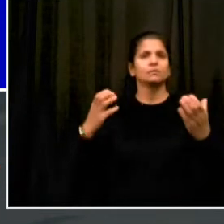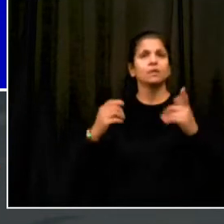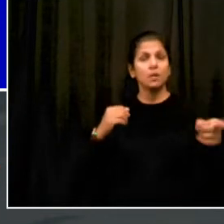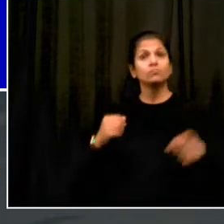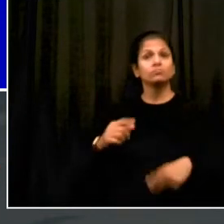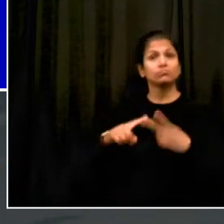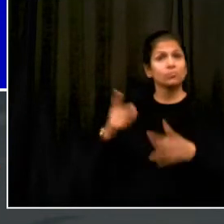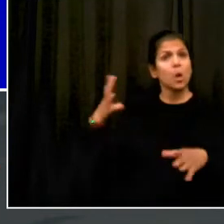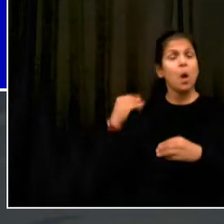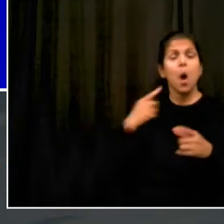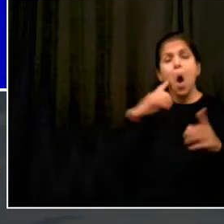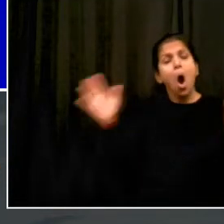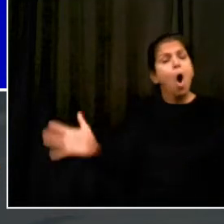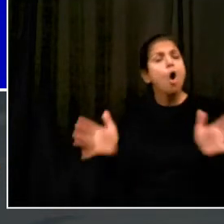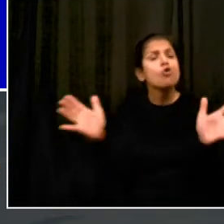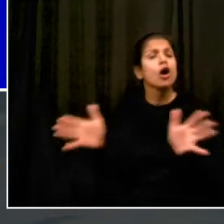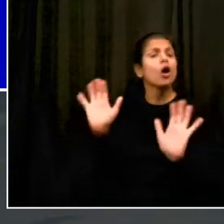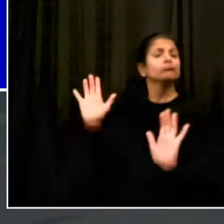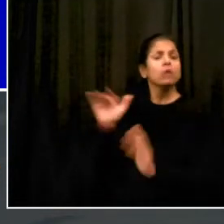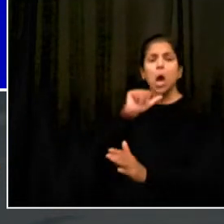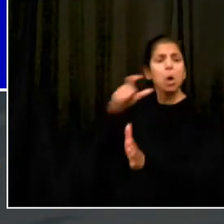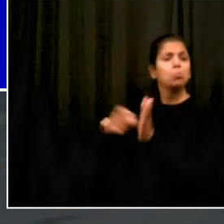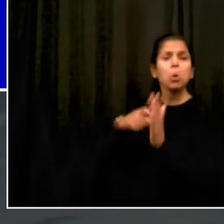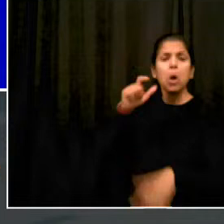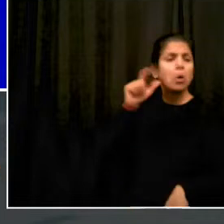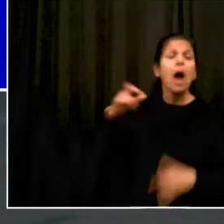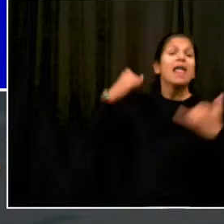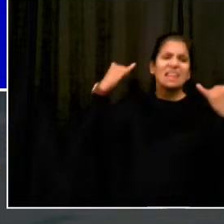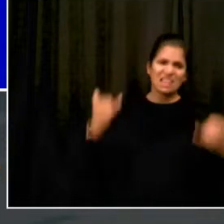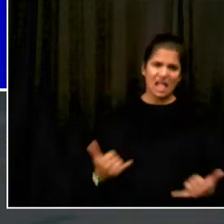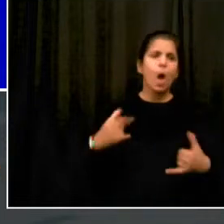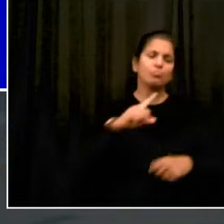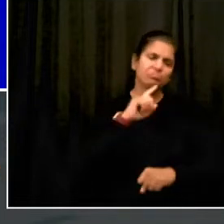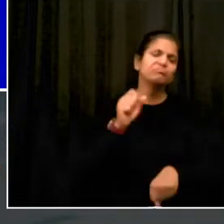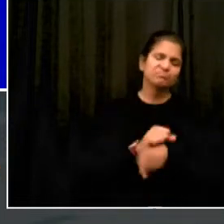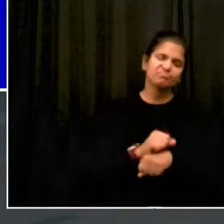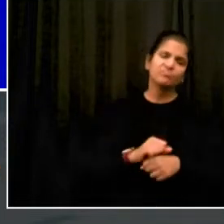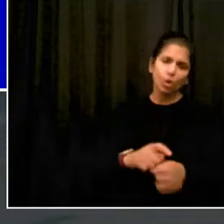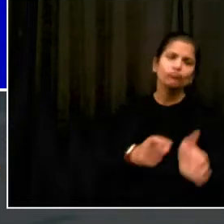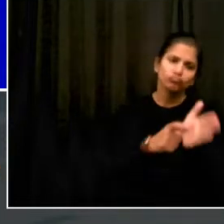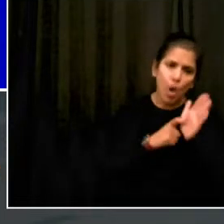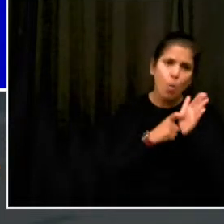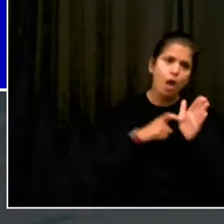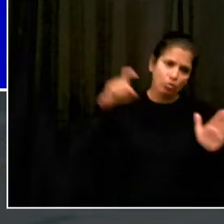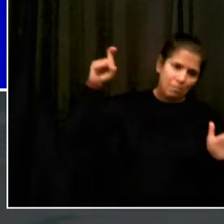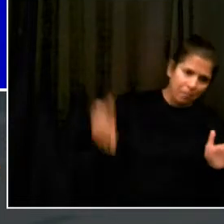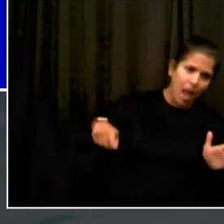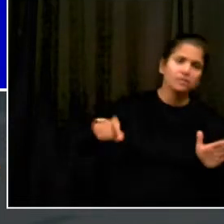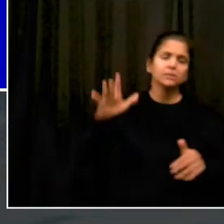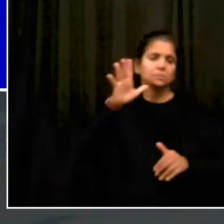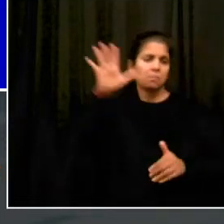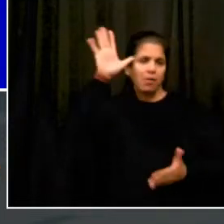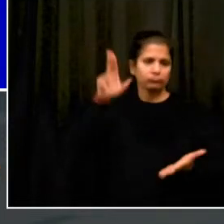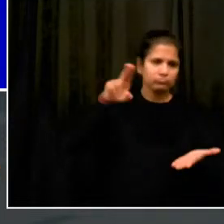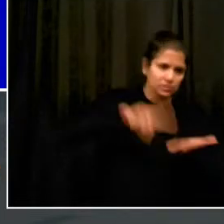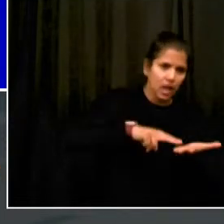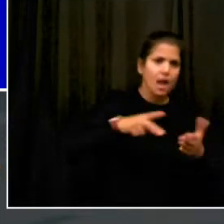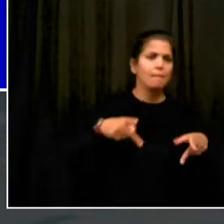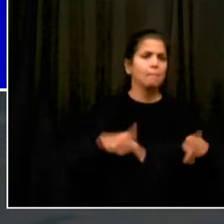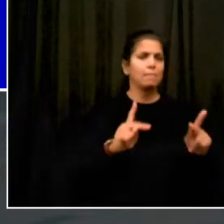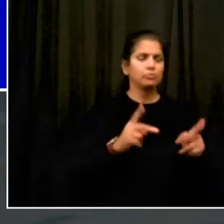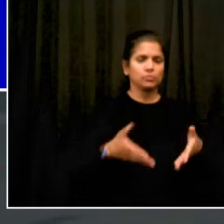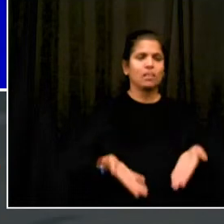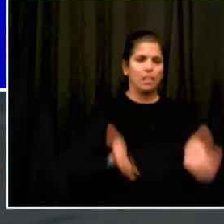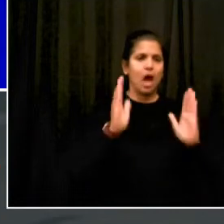open school in phases, and I'll go over the phases in a moment, wherever possible, we will, in schools